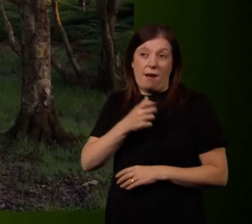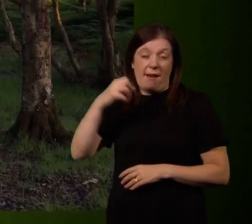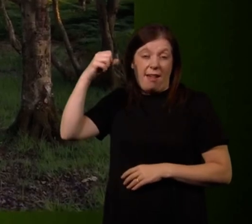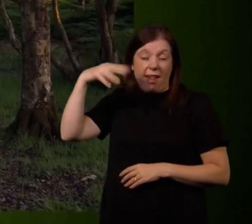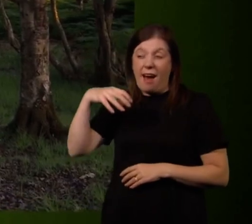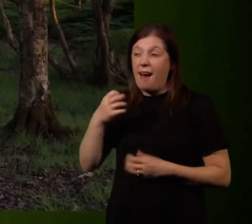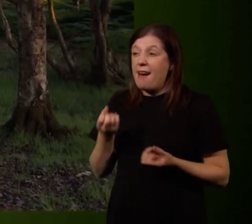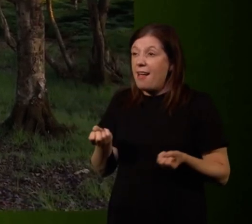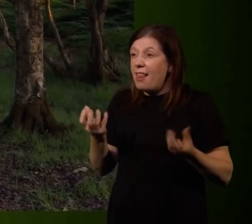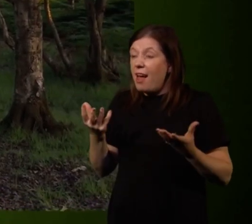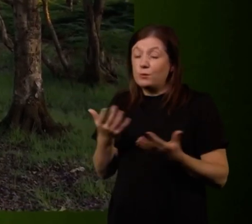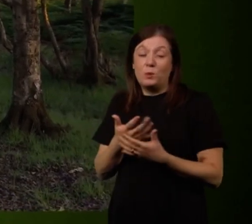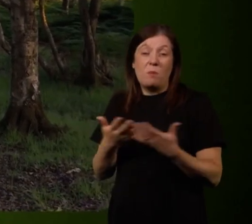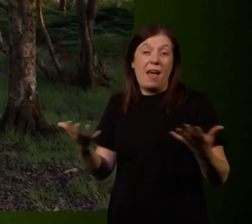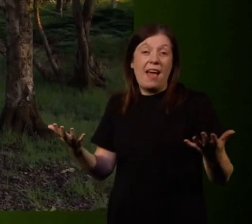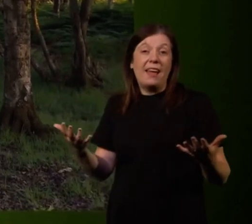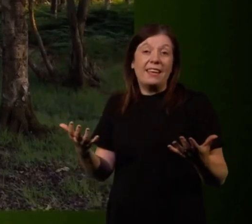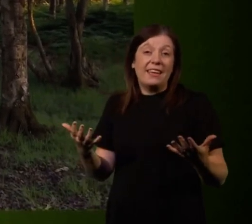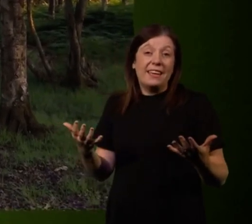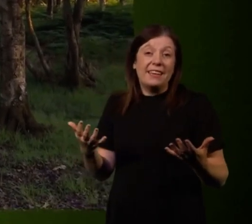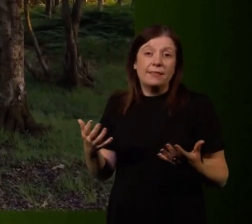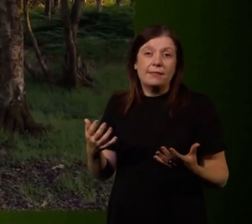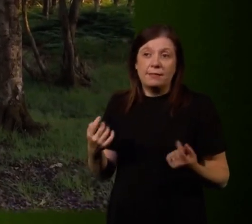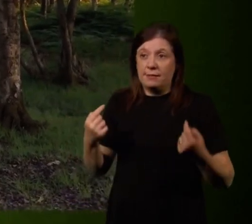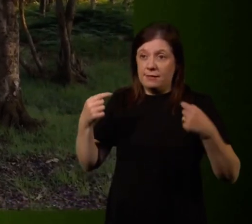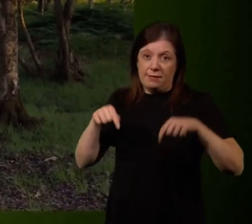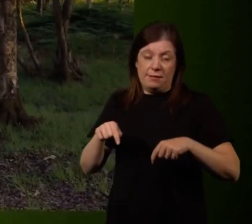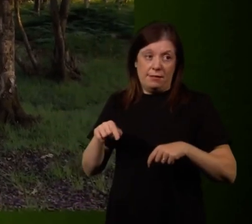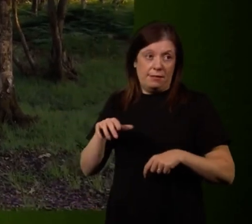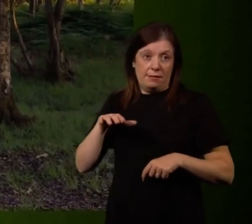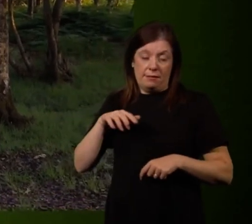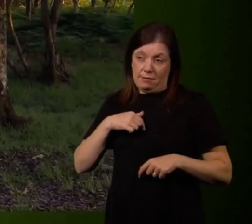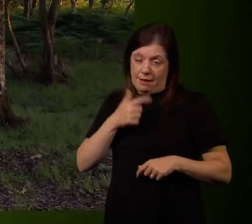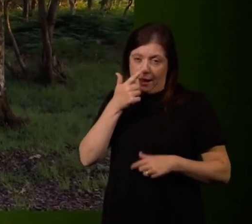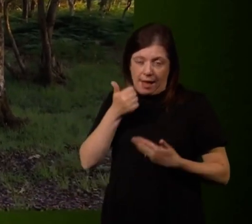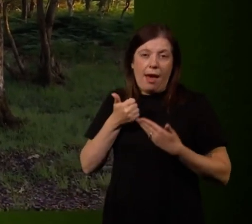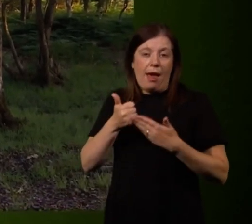But it always shows, you know, how much difference we can make here on our own planet, and what a beautiful planet it is.